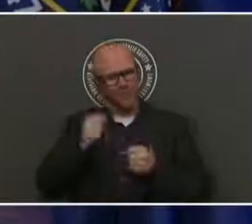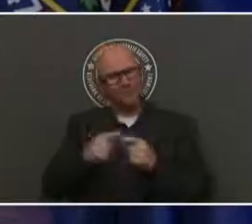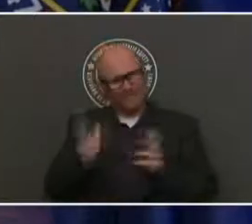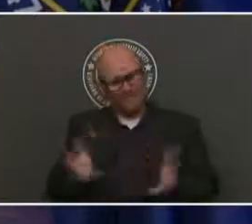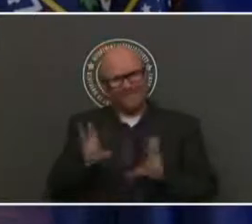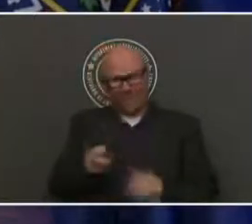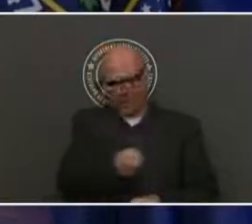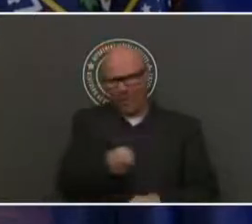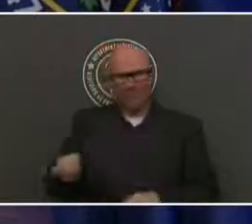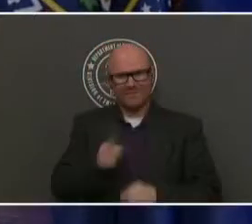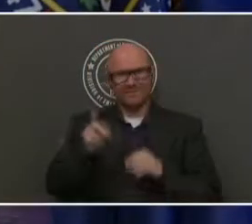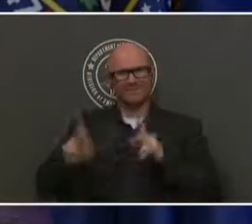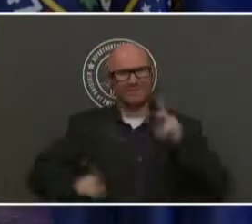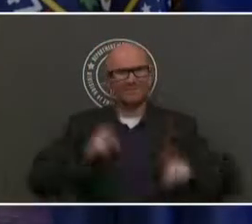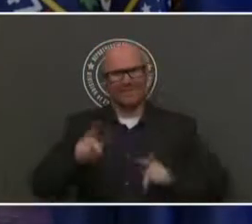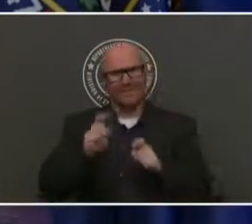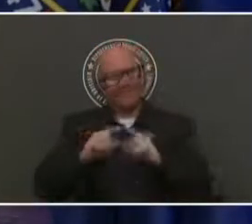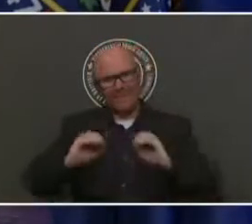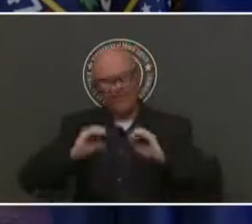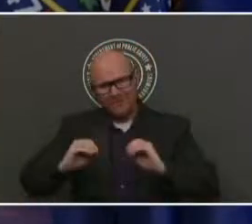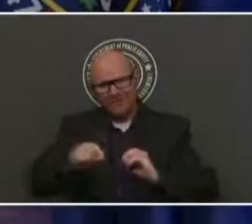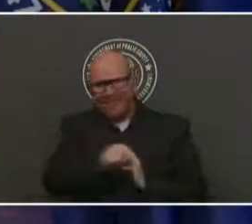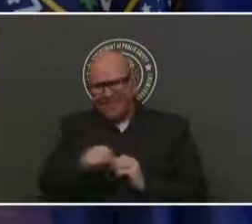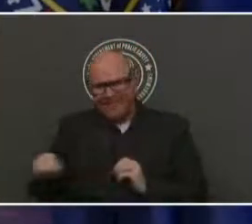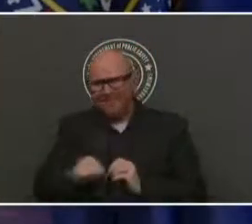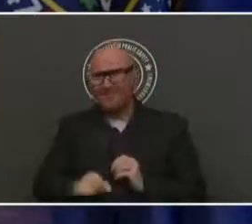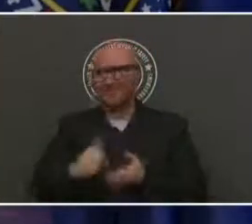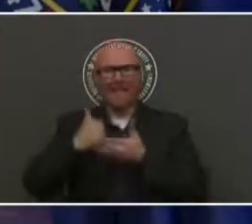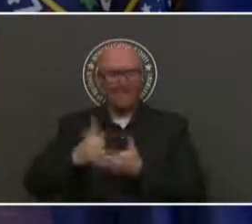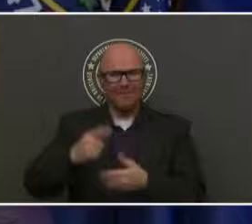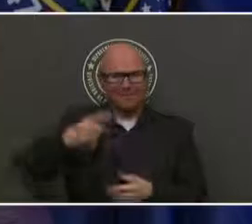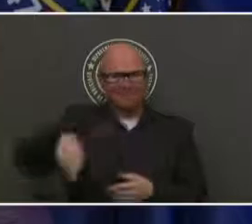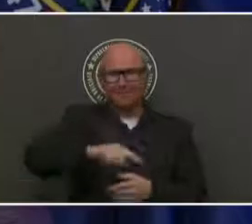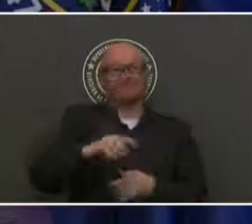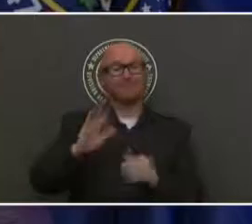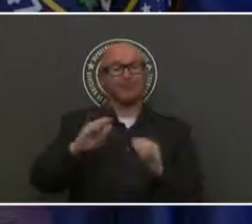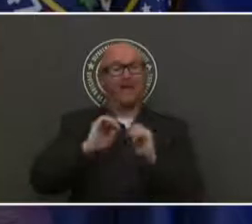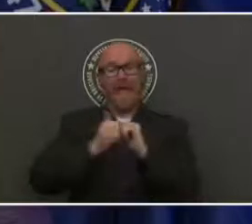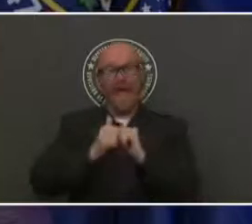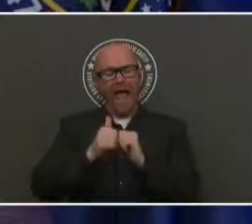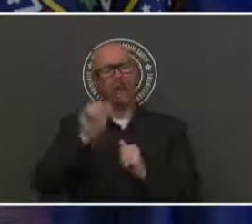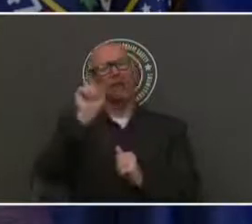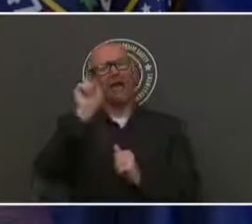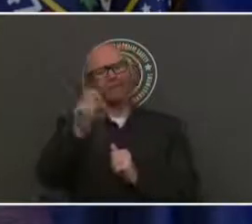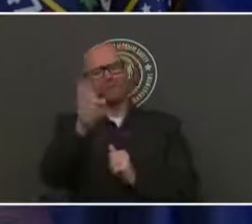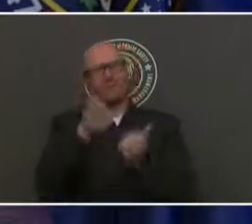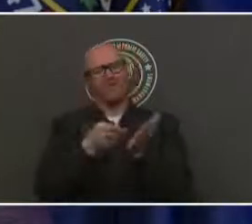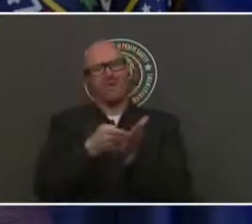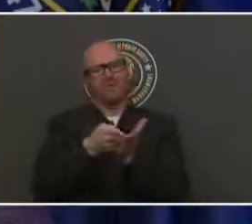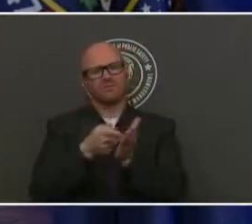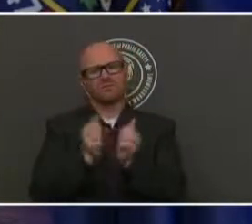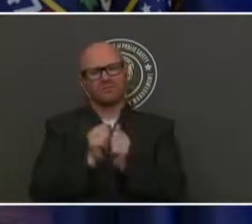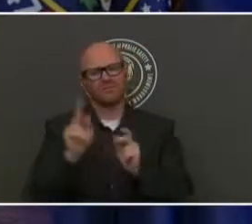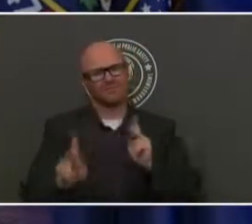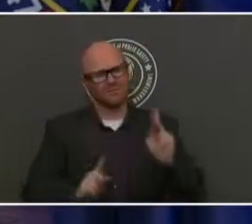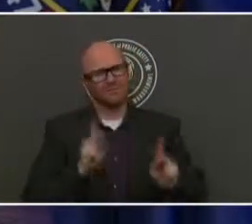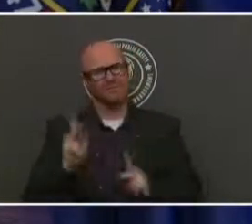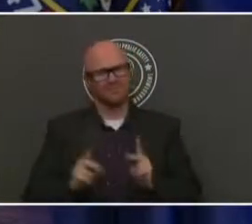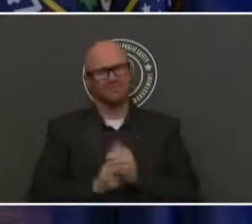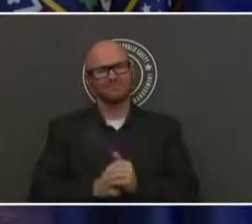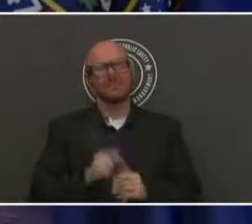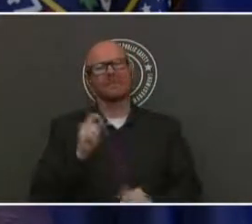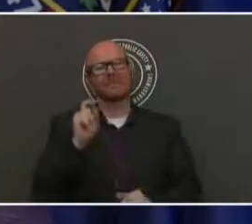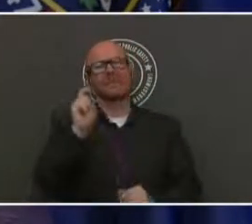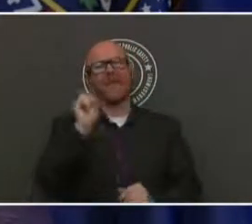to educate. And again, we're going to need your help. And I think we do that by being really honest with people. I think we do it